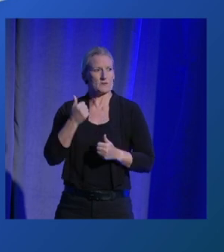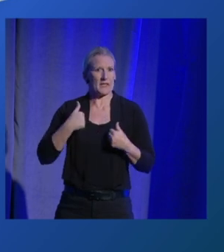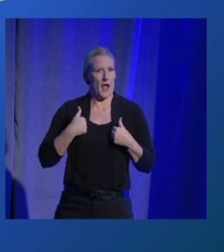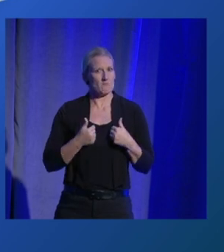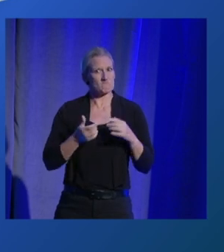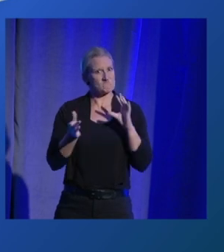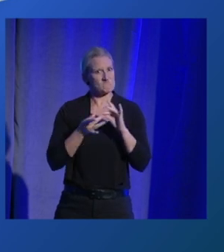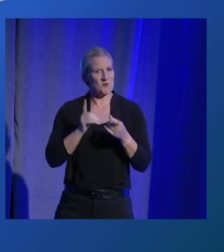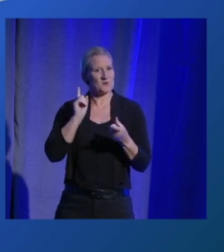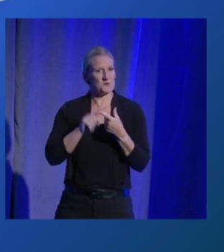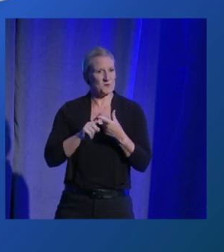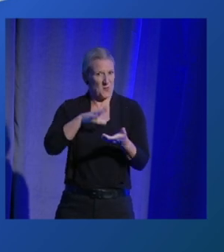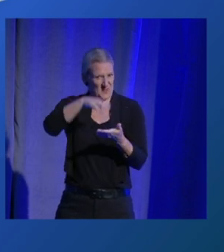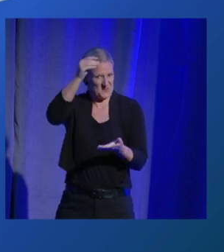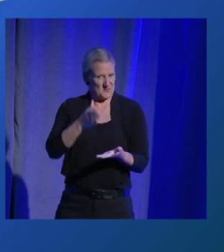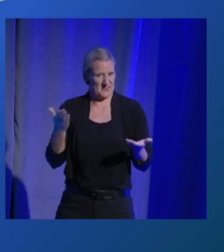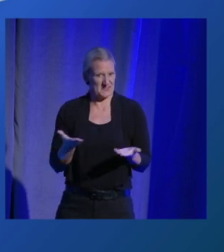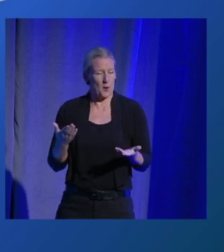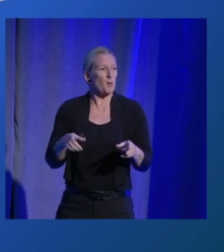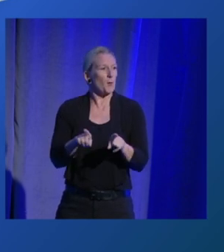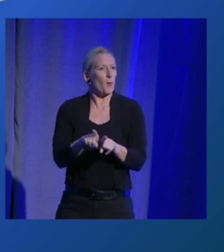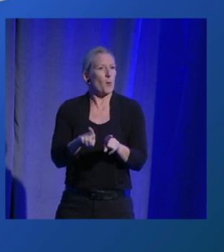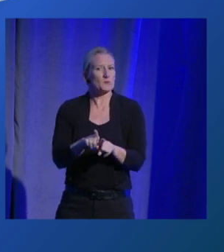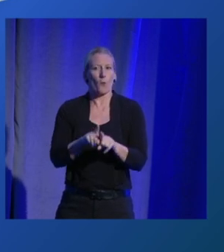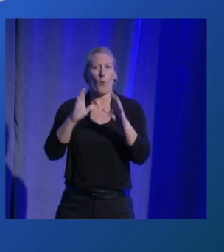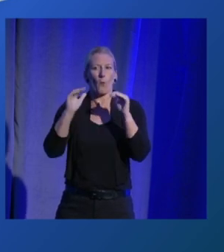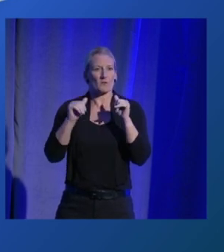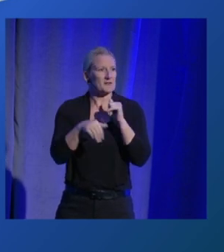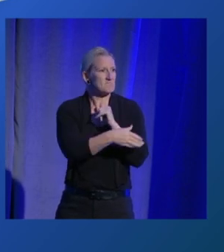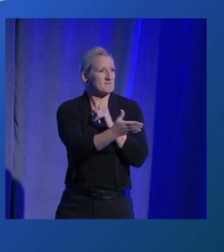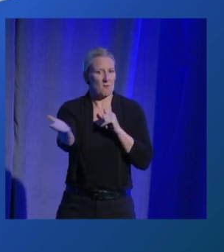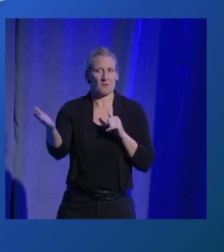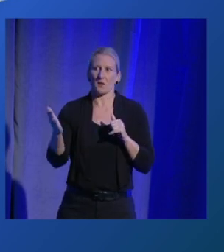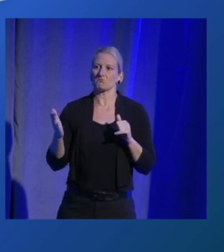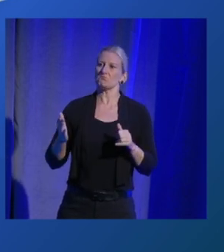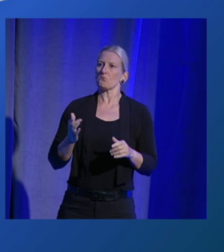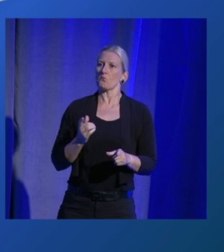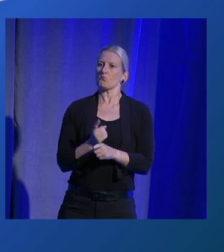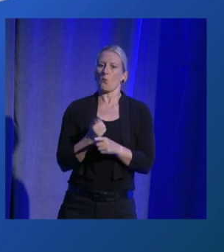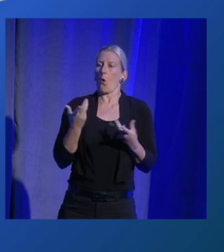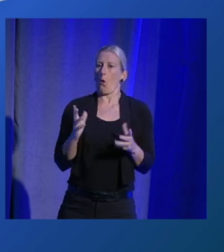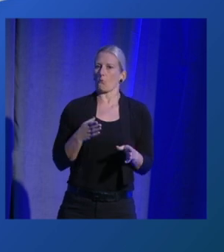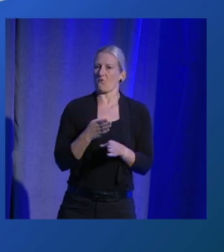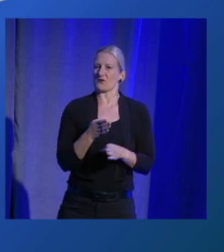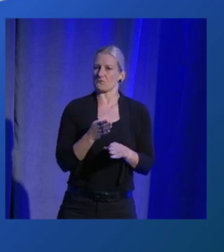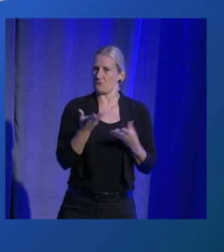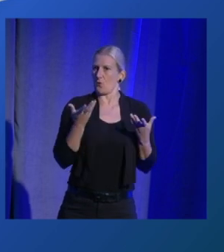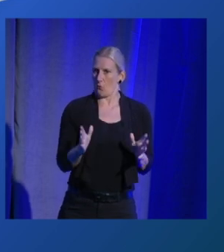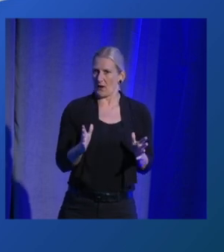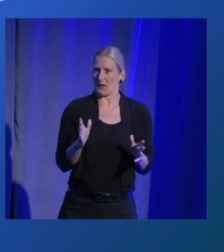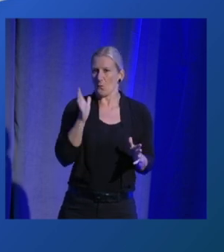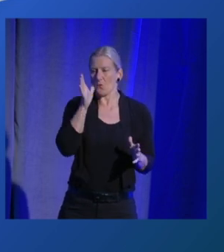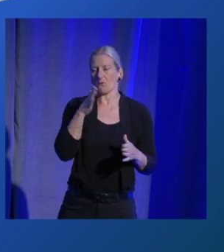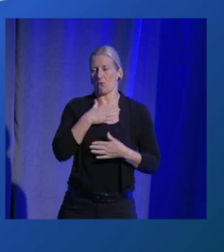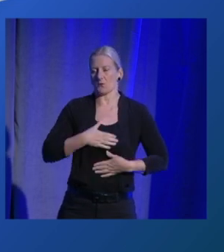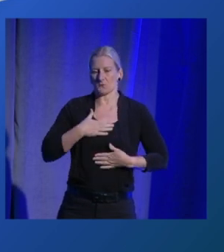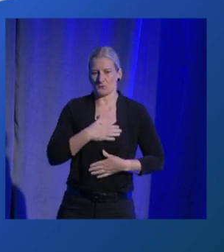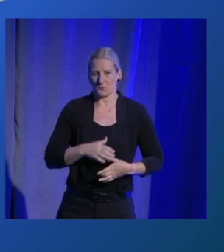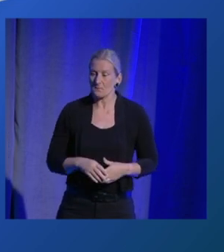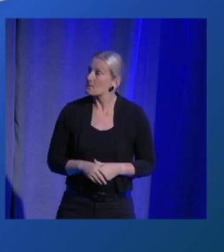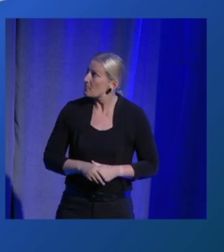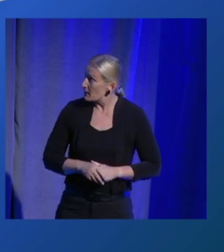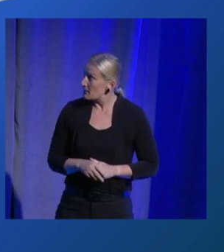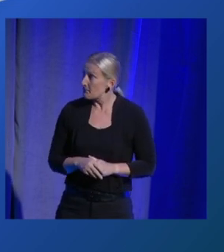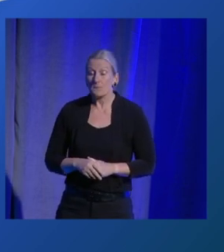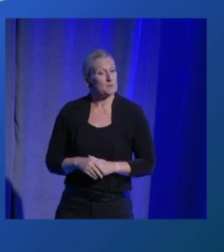geospatial professionals as well will enjoy it I uh I am a geographer um undergraduate and graduate degree I